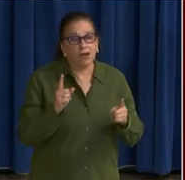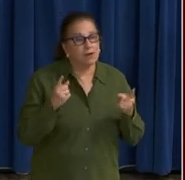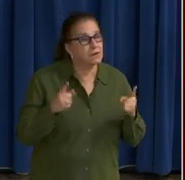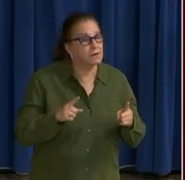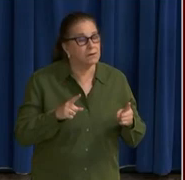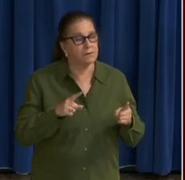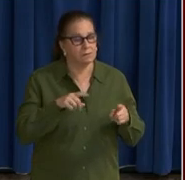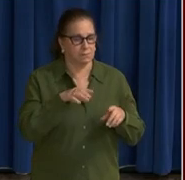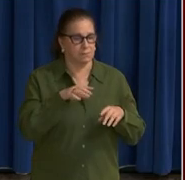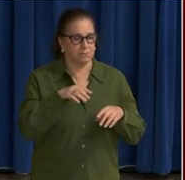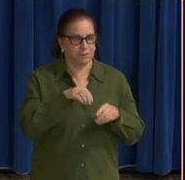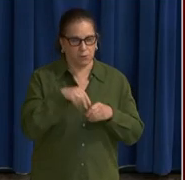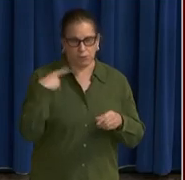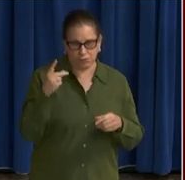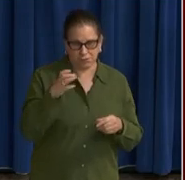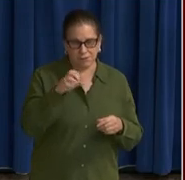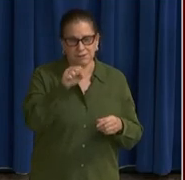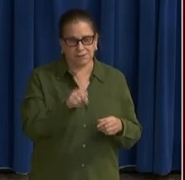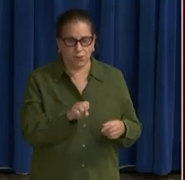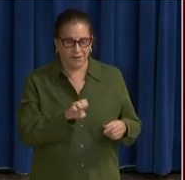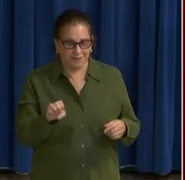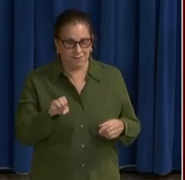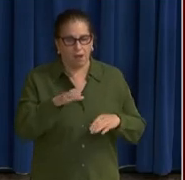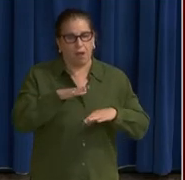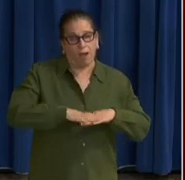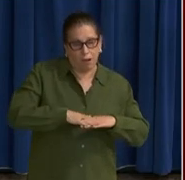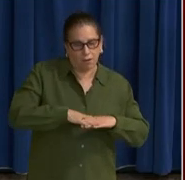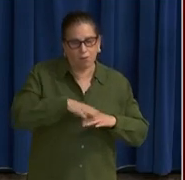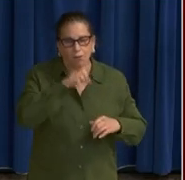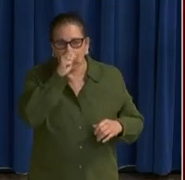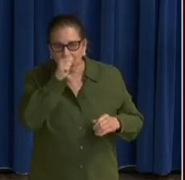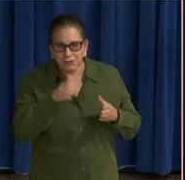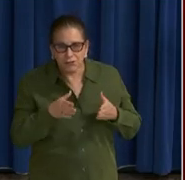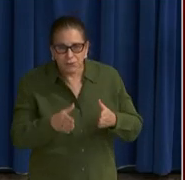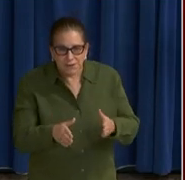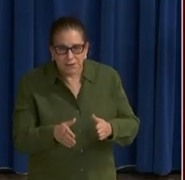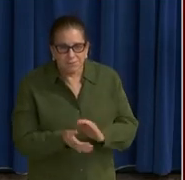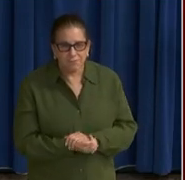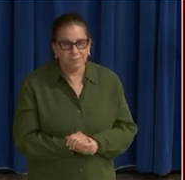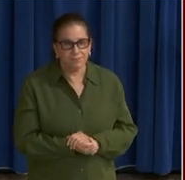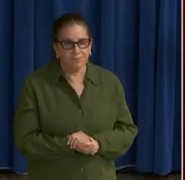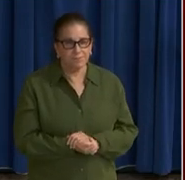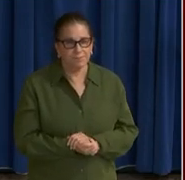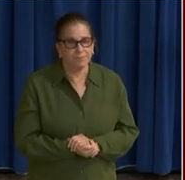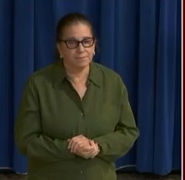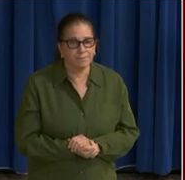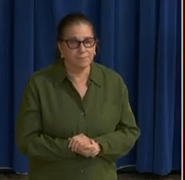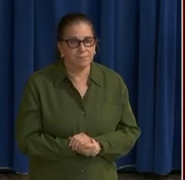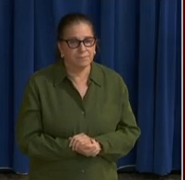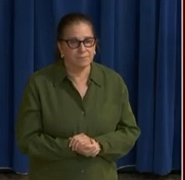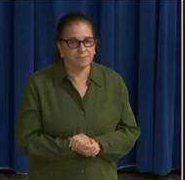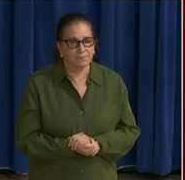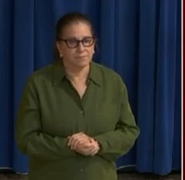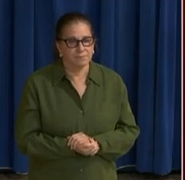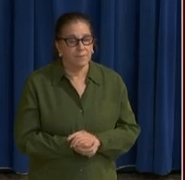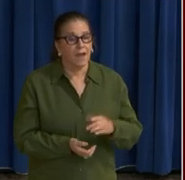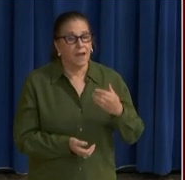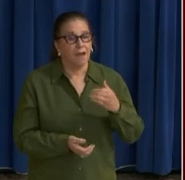to the public on the MPD website under the section entitled Community Briefing